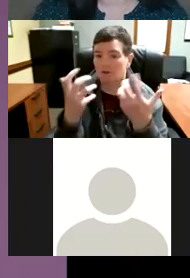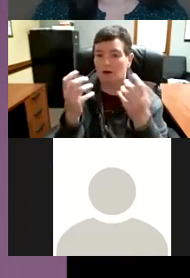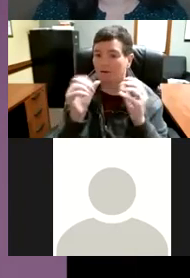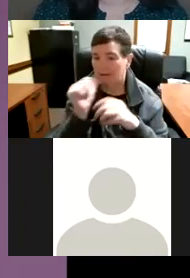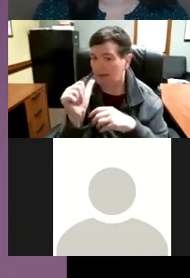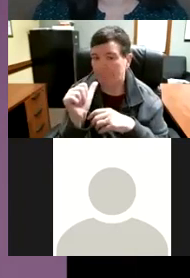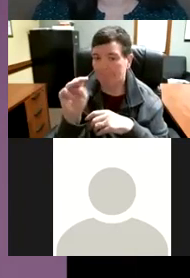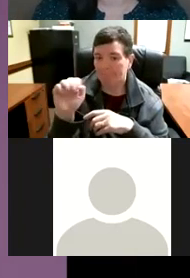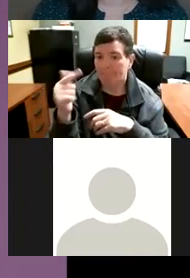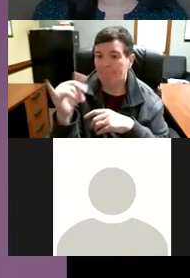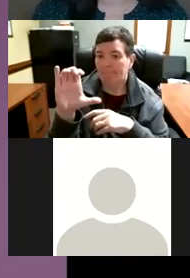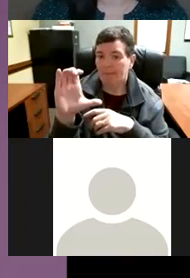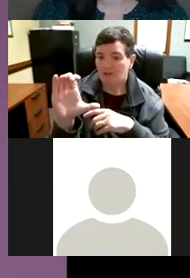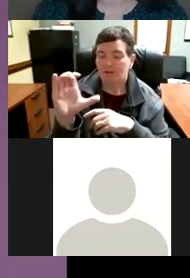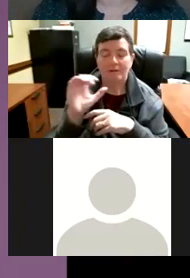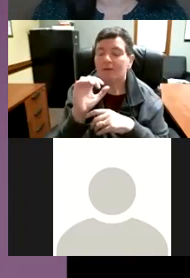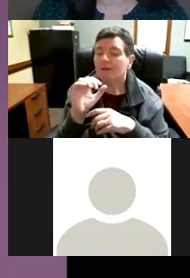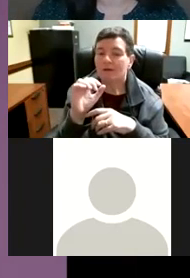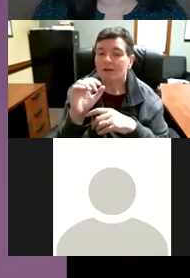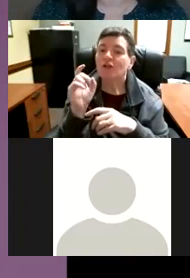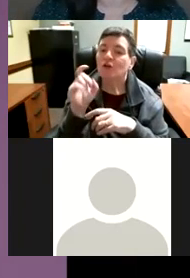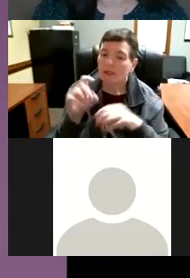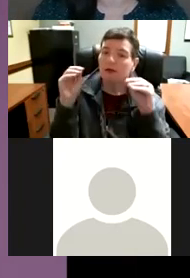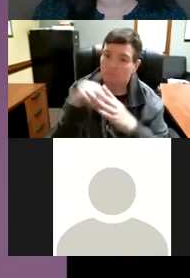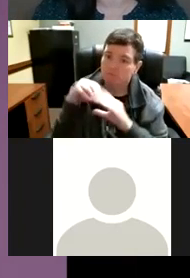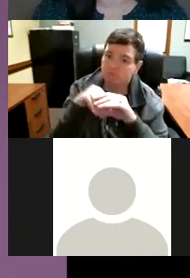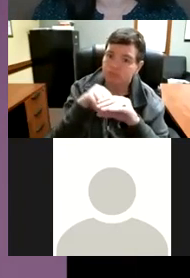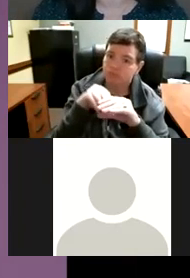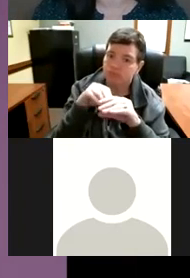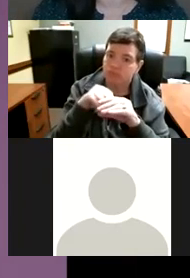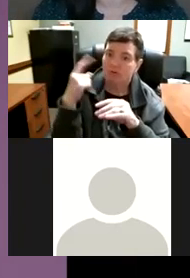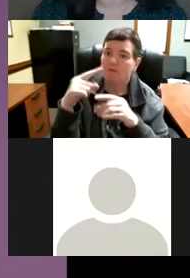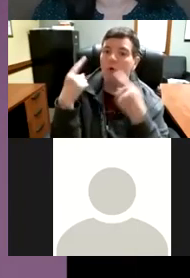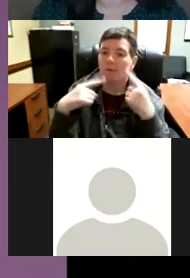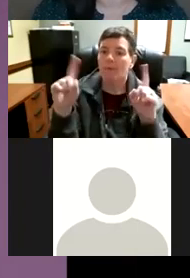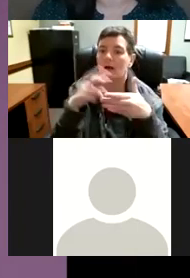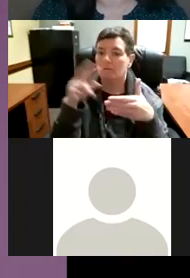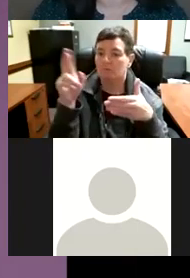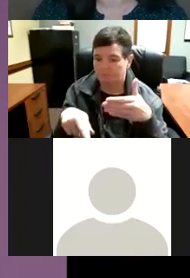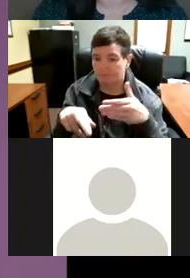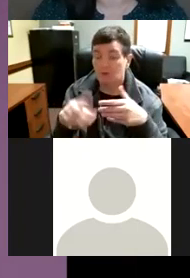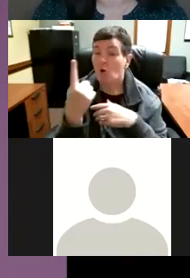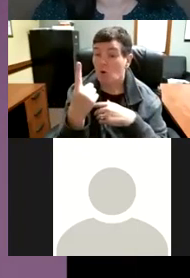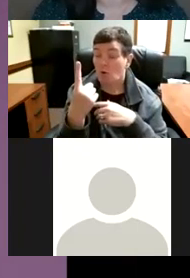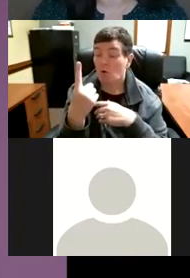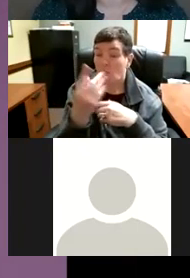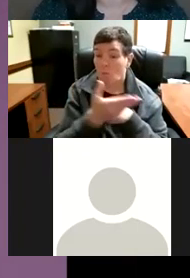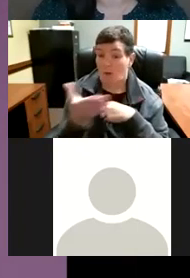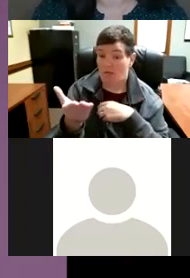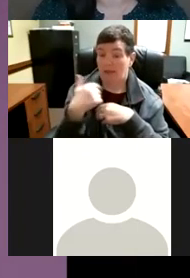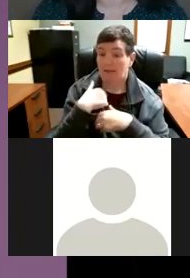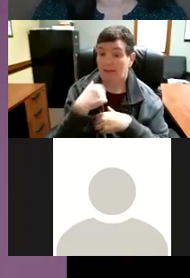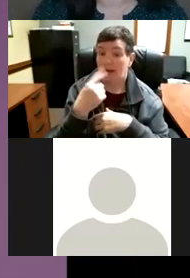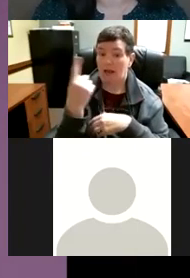So that input is needed extensively to gain that output. So one analogy that I